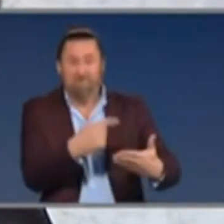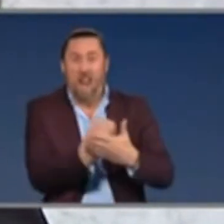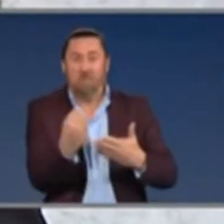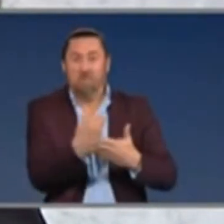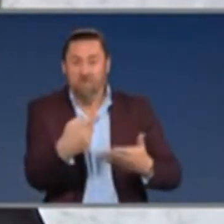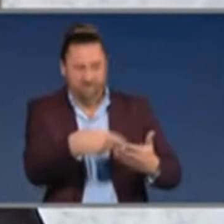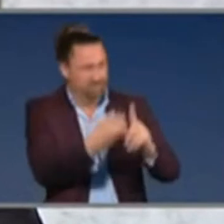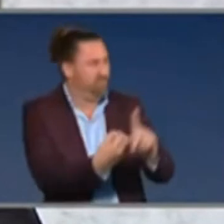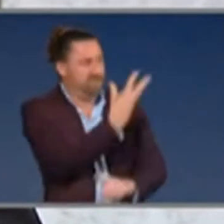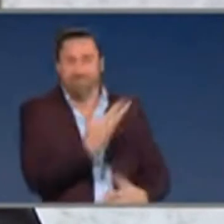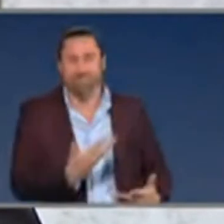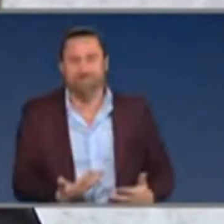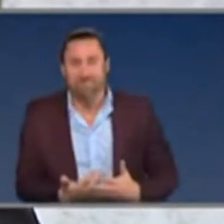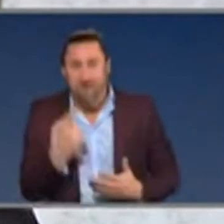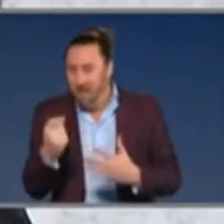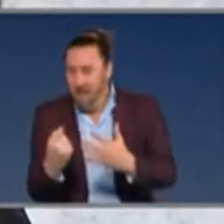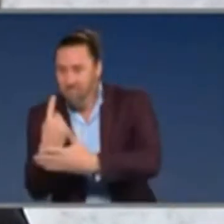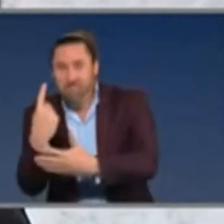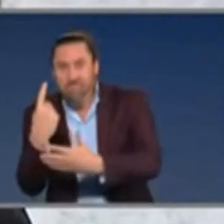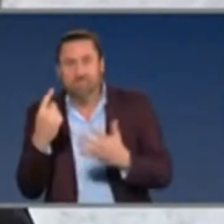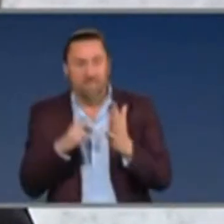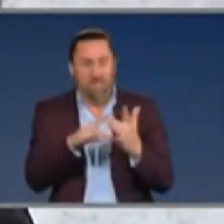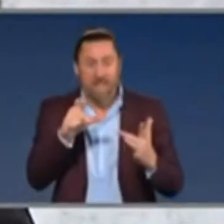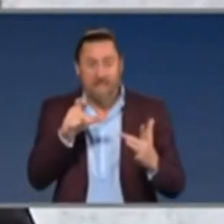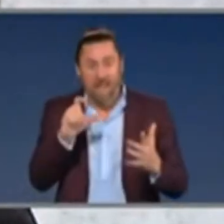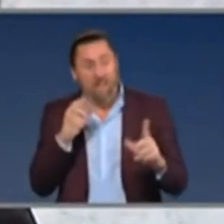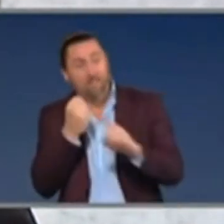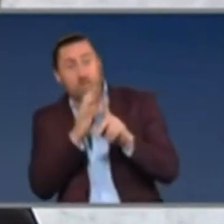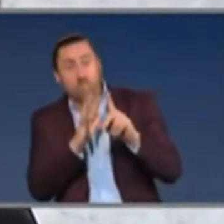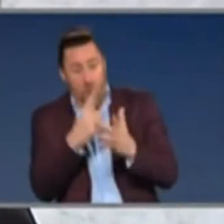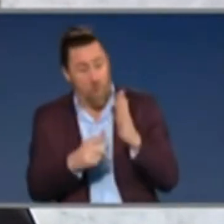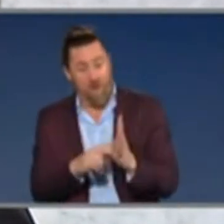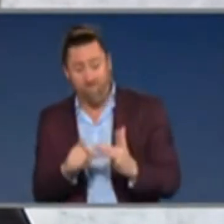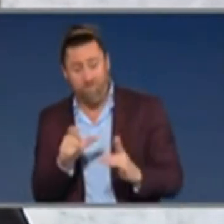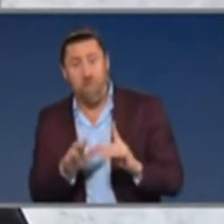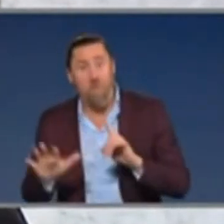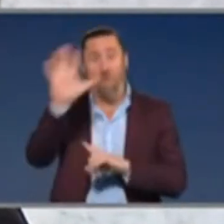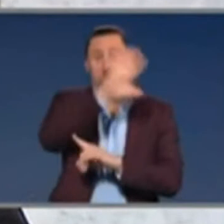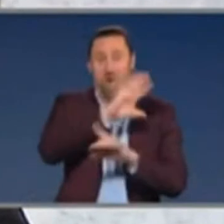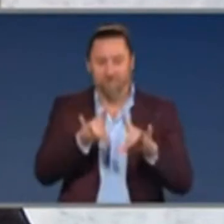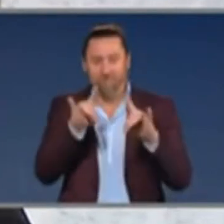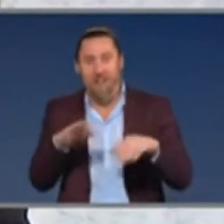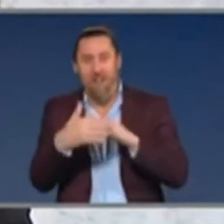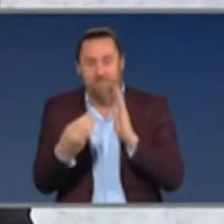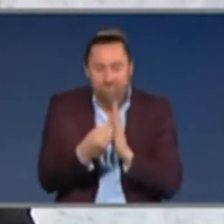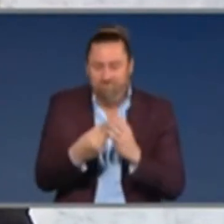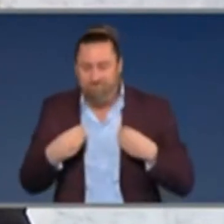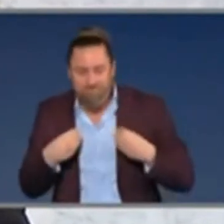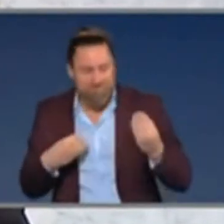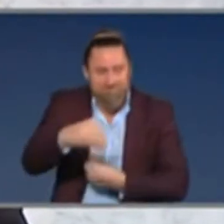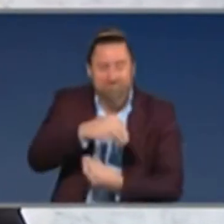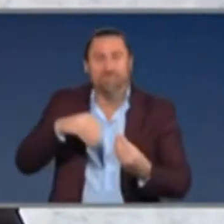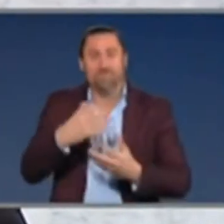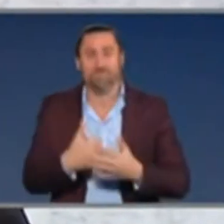that the pandemic impacts on the country, and the Victorian wave is certainly having that impact. And decisions that are taken by other states can